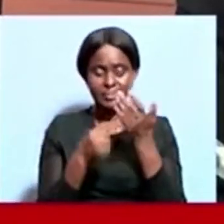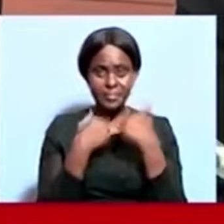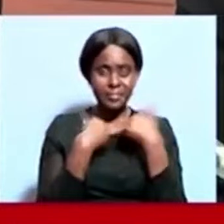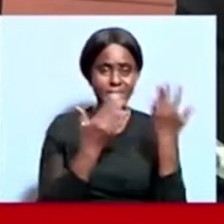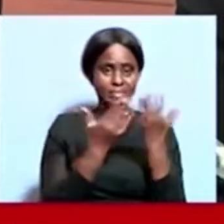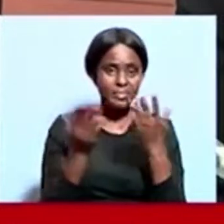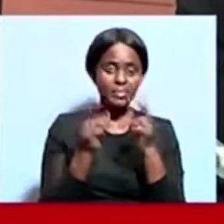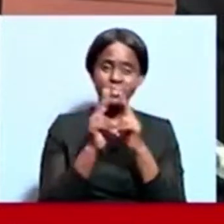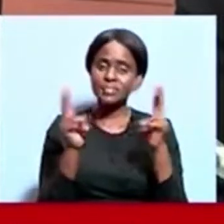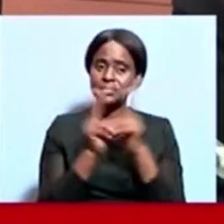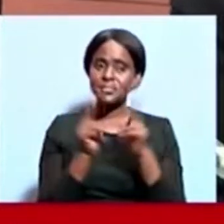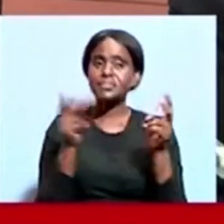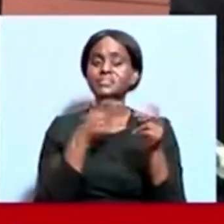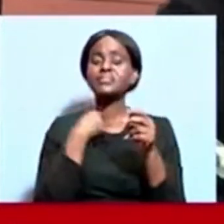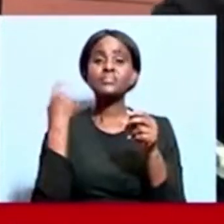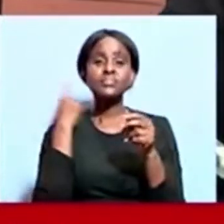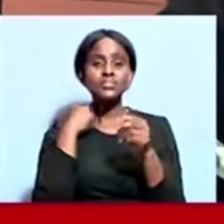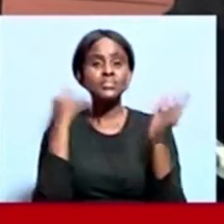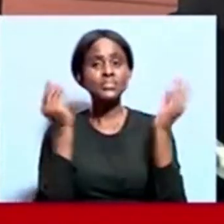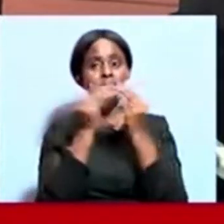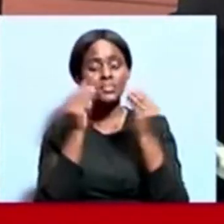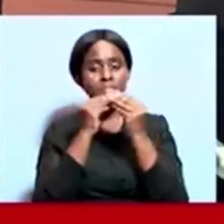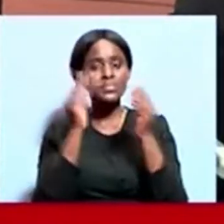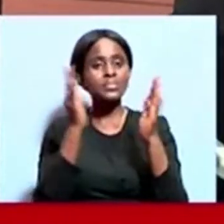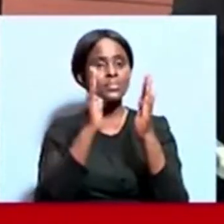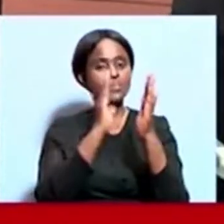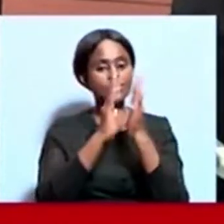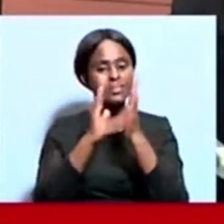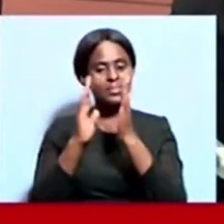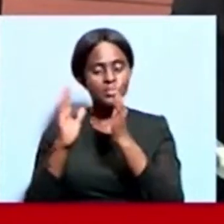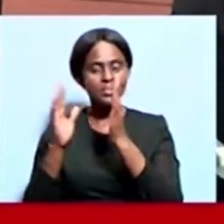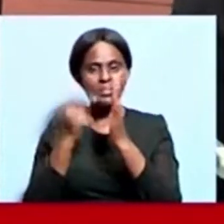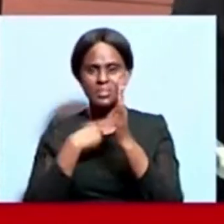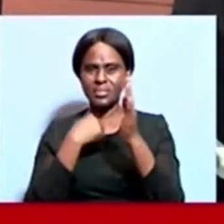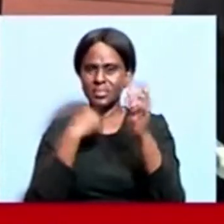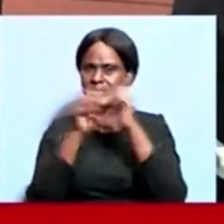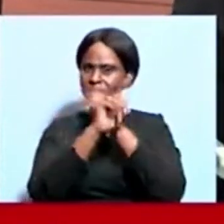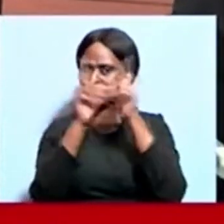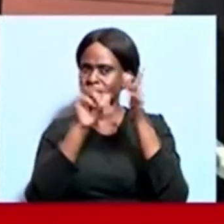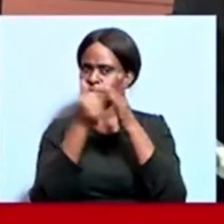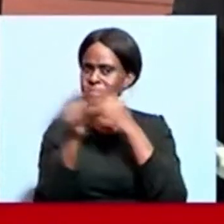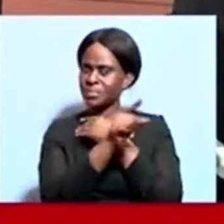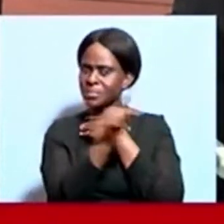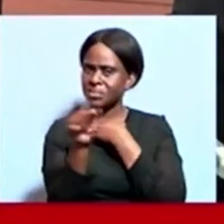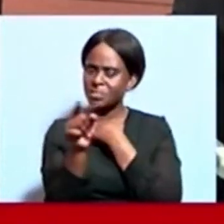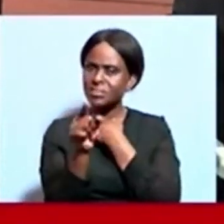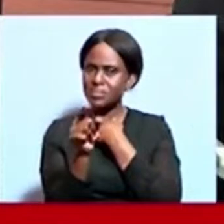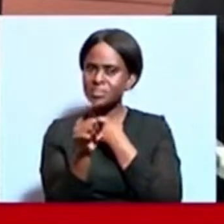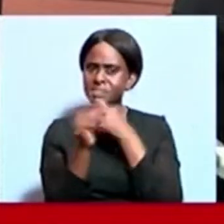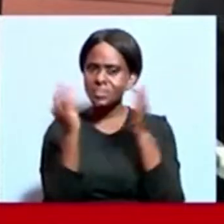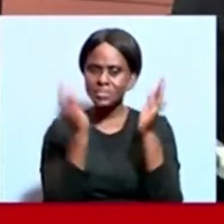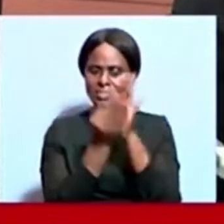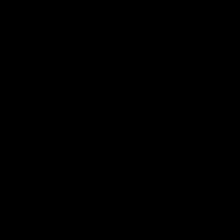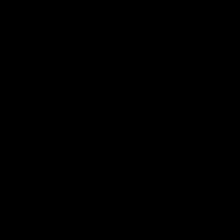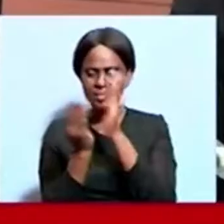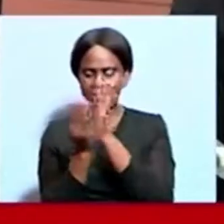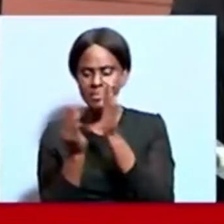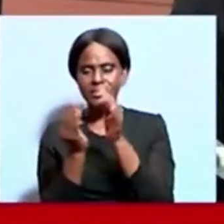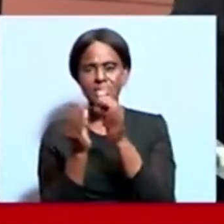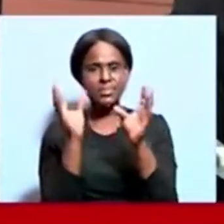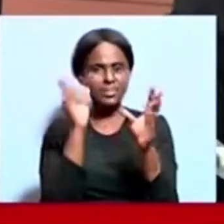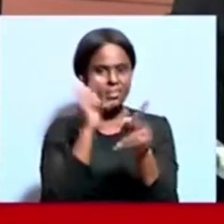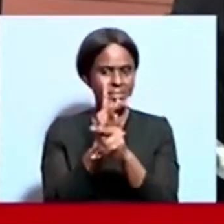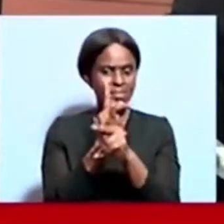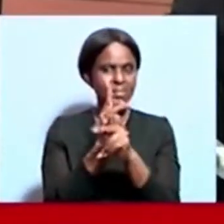A very nicely secured cabinet. And I'm wondering how these files were misfound.